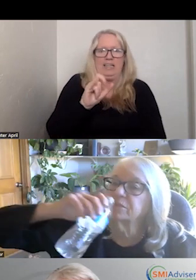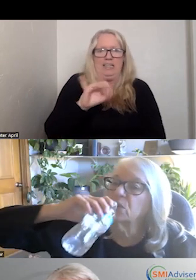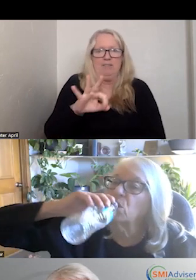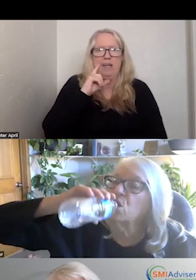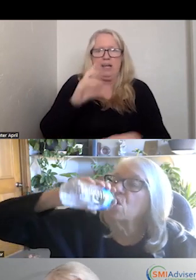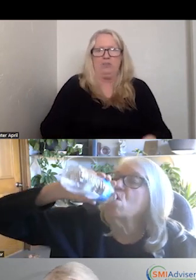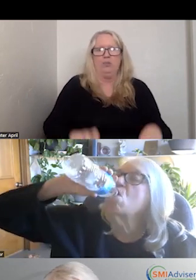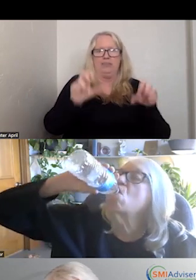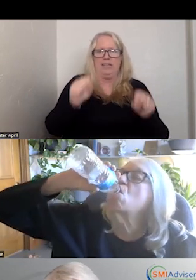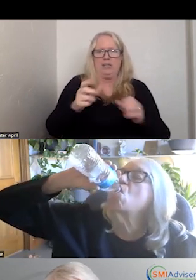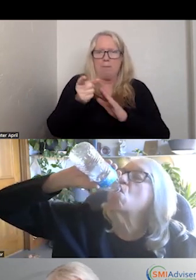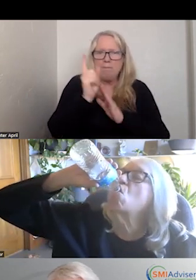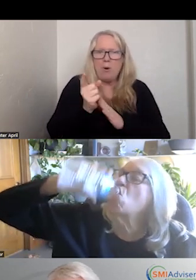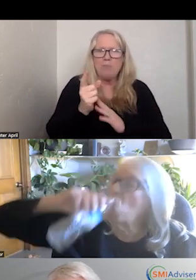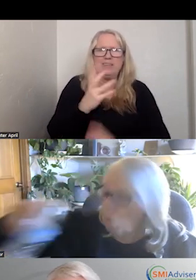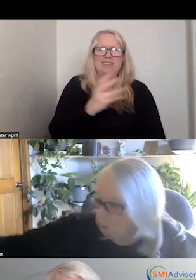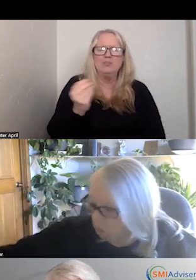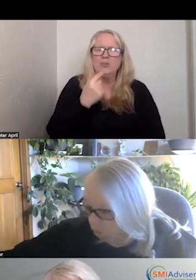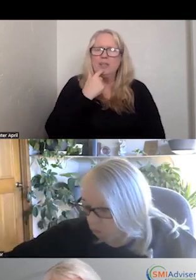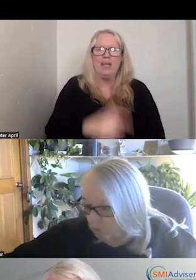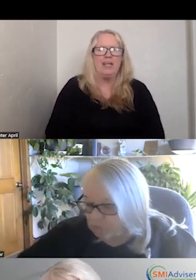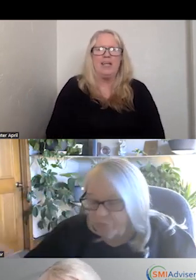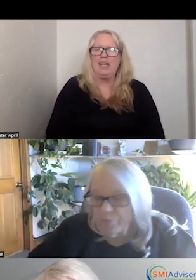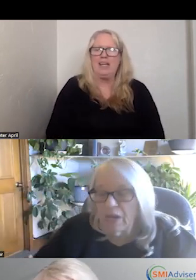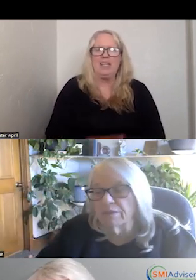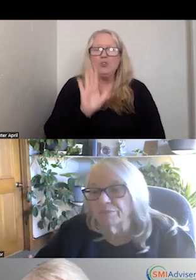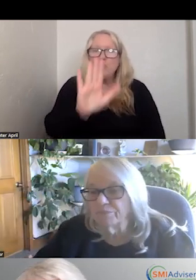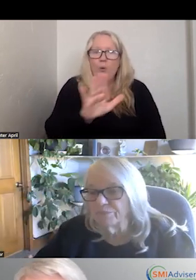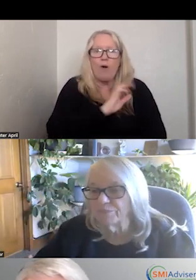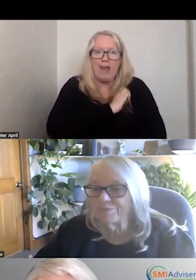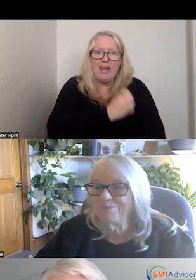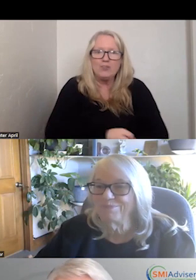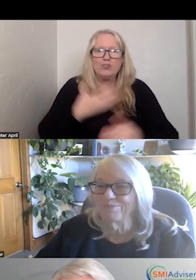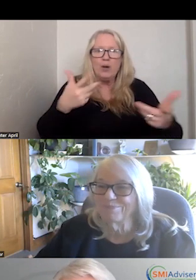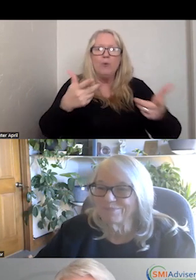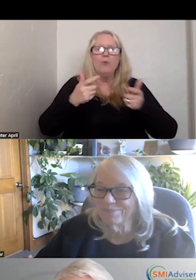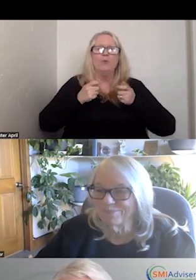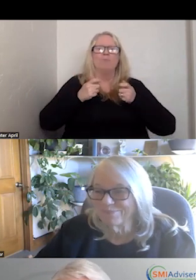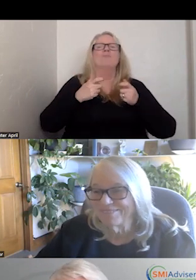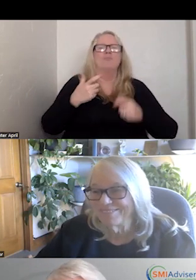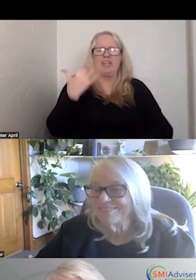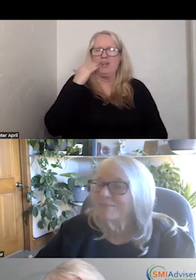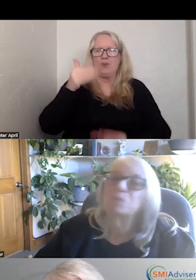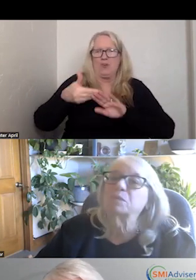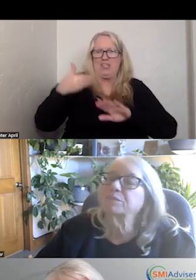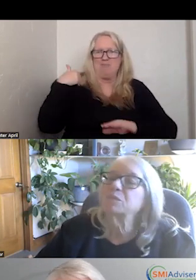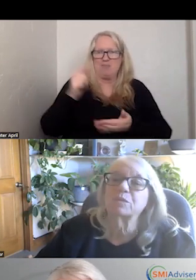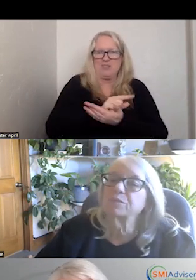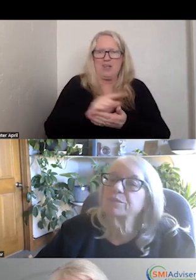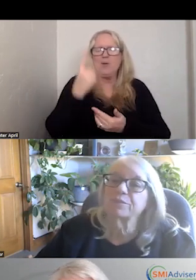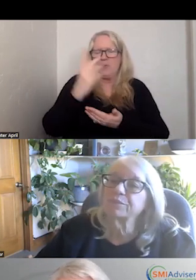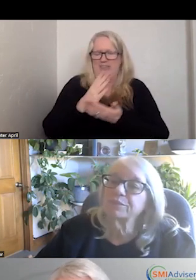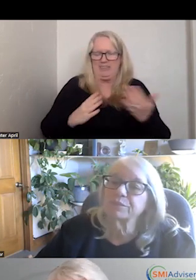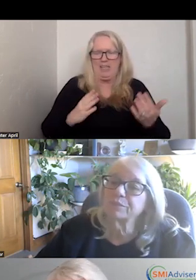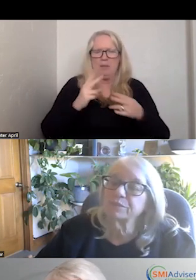just take a moment just to say that I'm pulling in your energy. And I don't know if you've seen in previous weeks, we've had a segment on